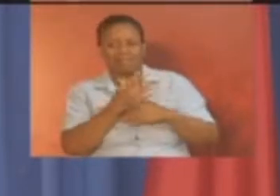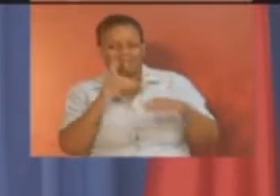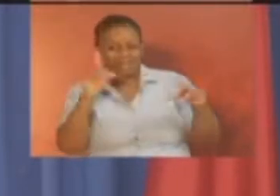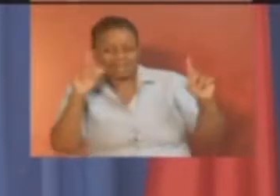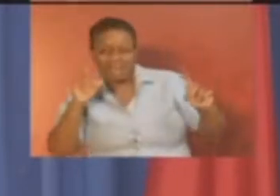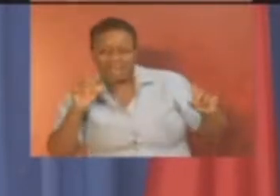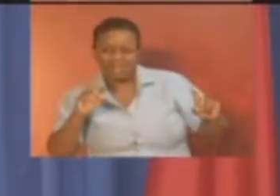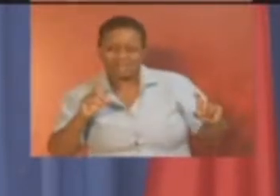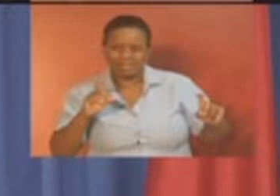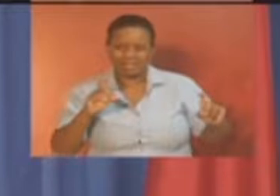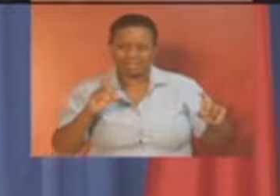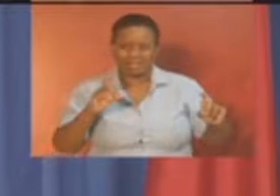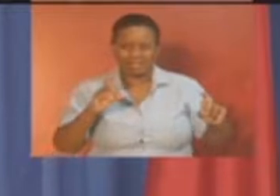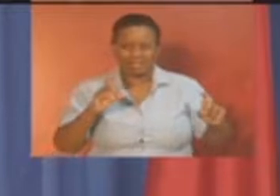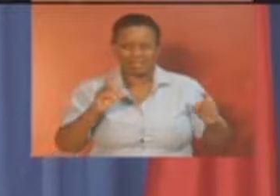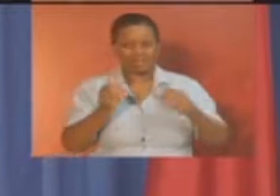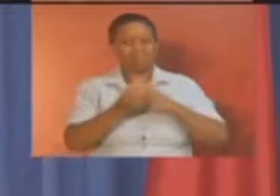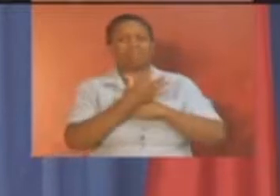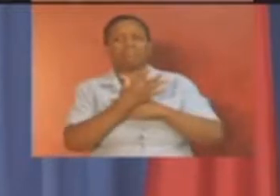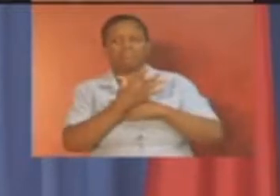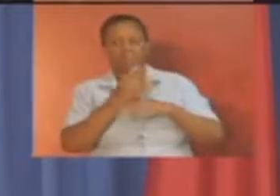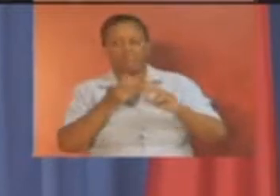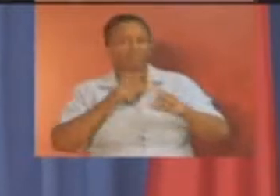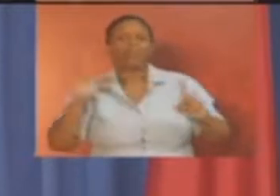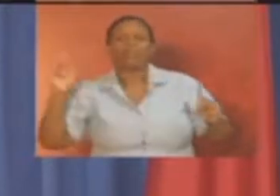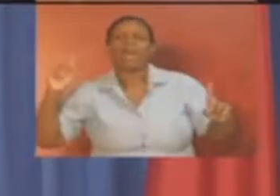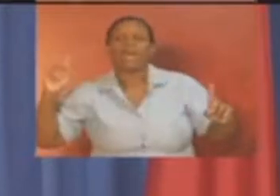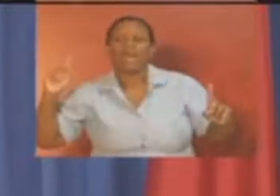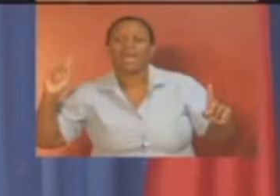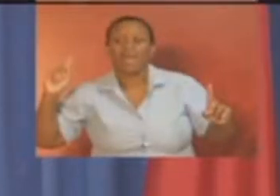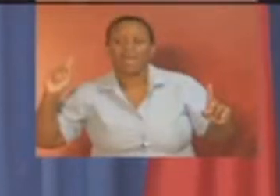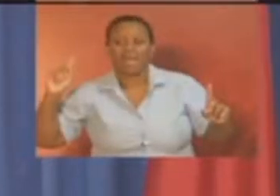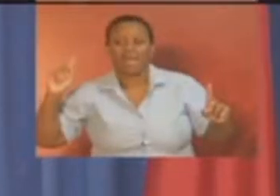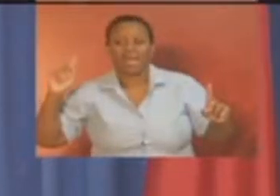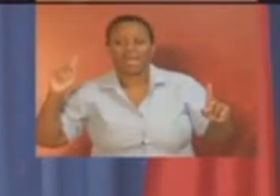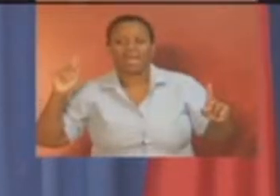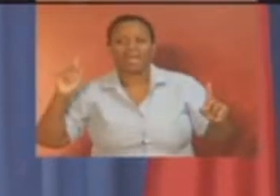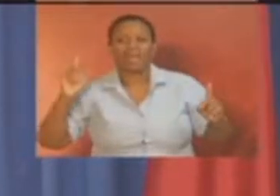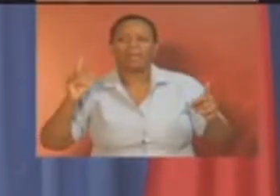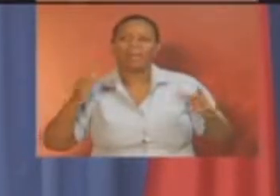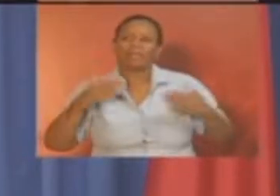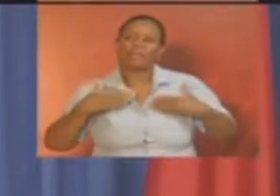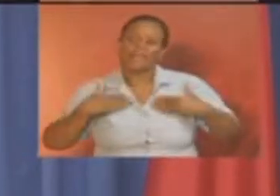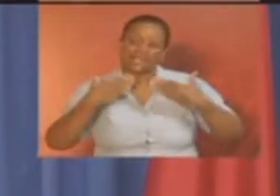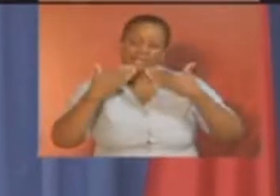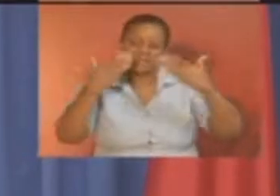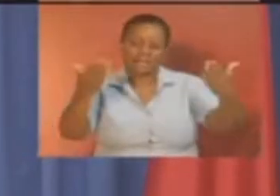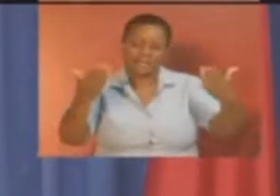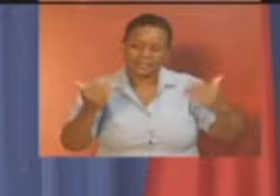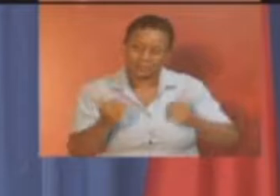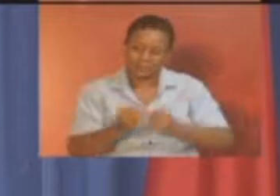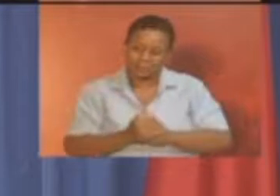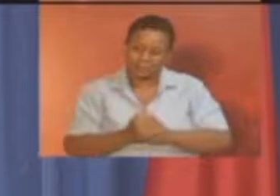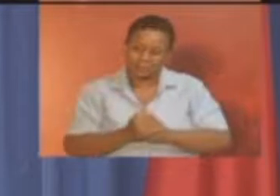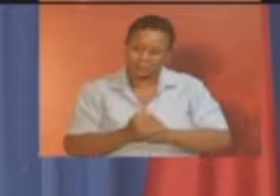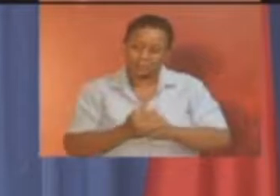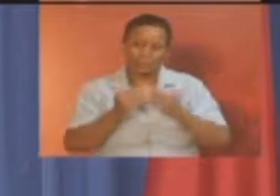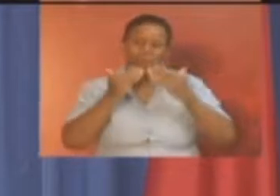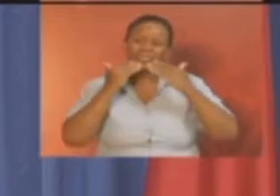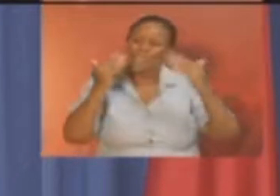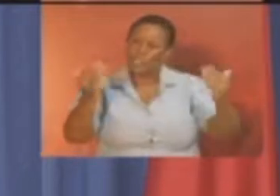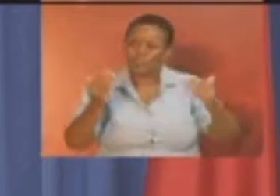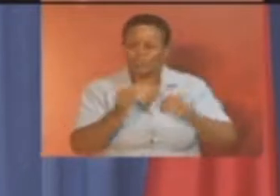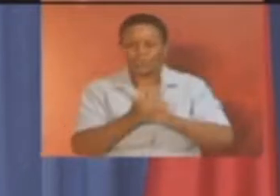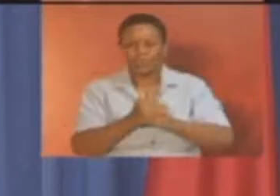to our national team for your human service to country. This afternoon, I would like